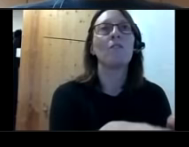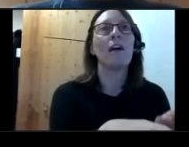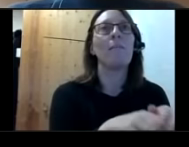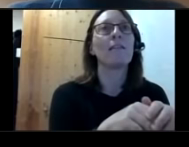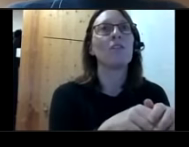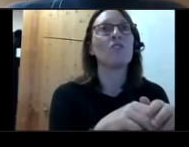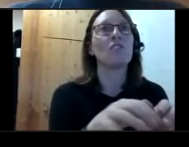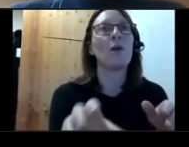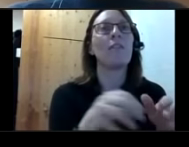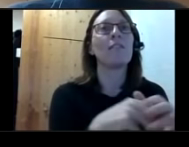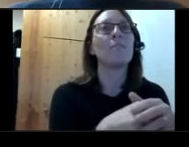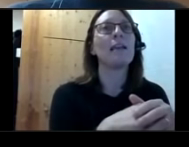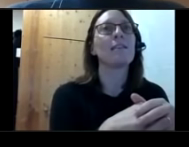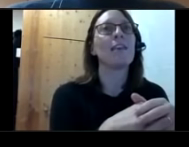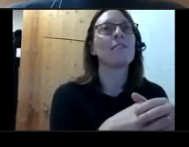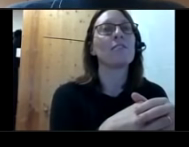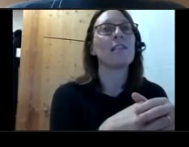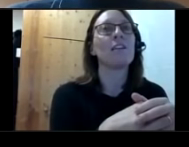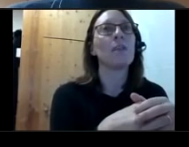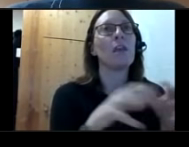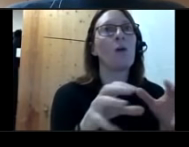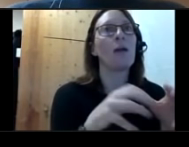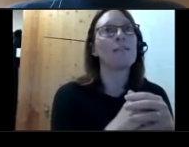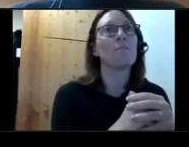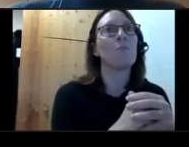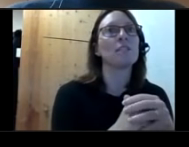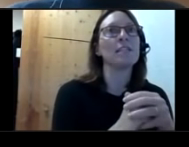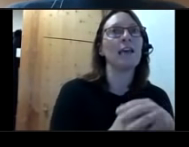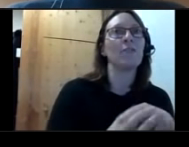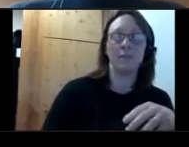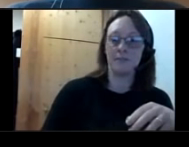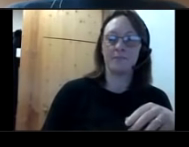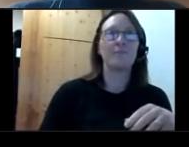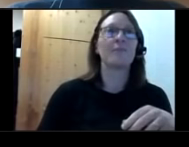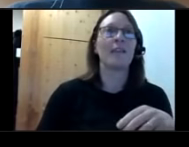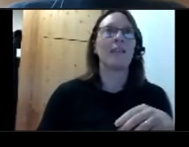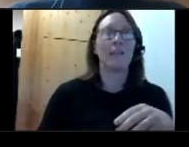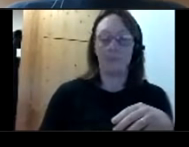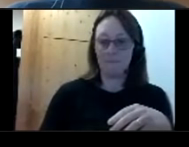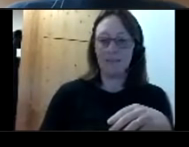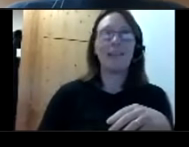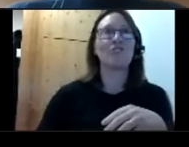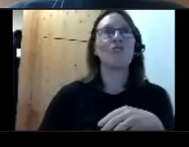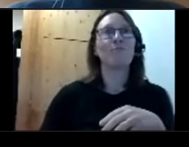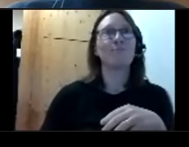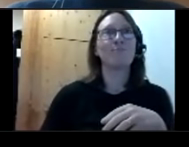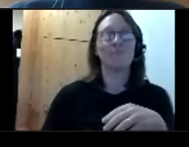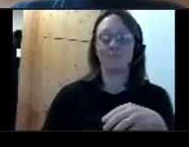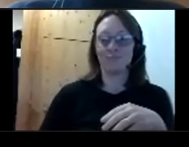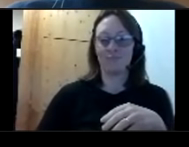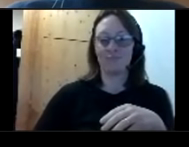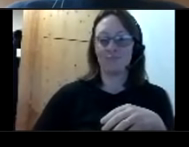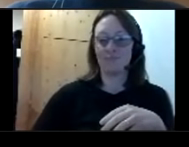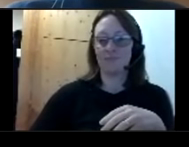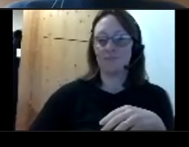furthermore exclusions as well, and there's some links at the end of the slides where you can go and get some more details. Can I just ask a question there? Sure. Abby, there was